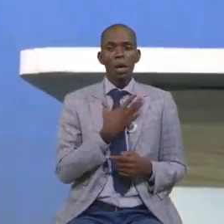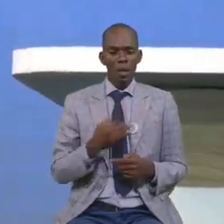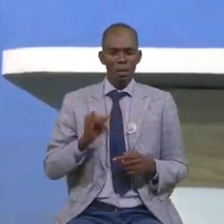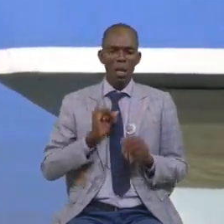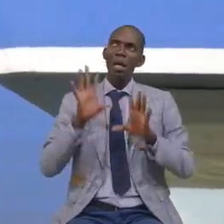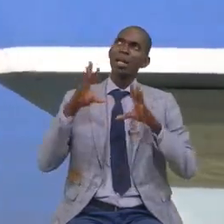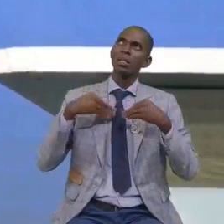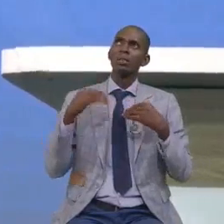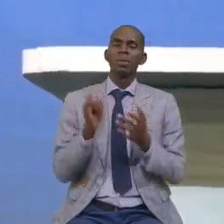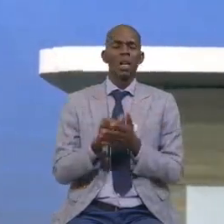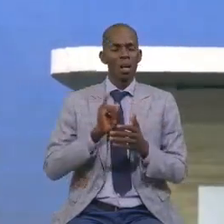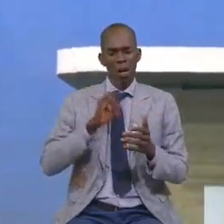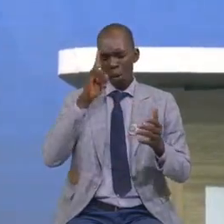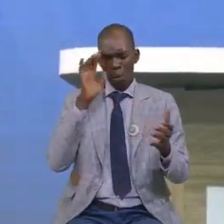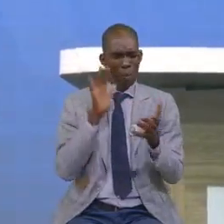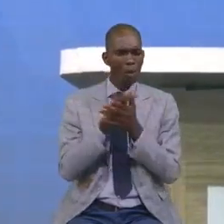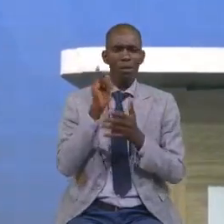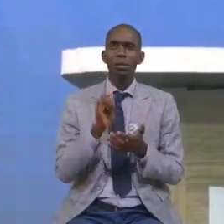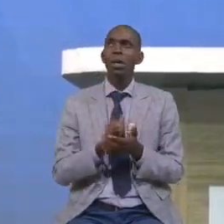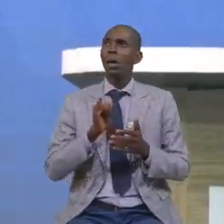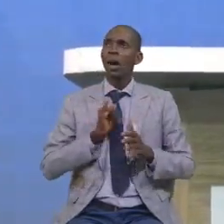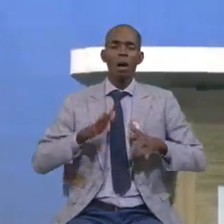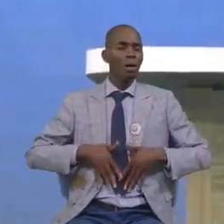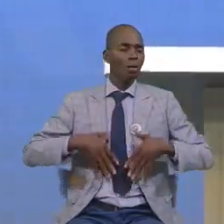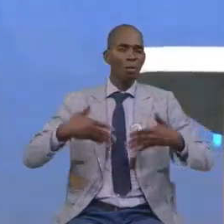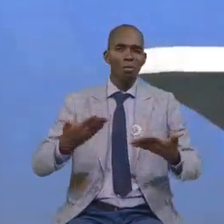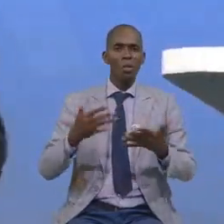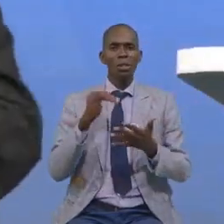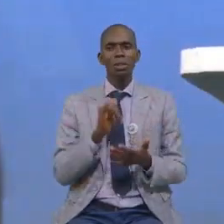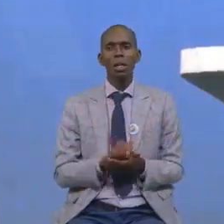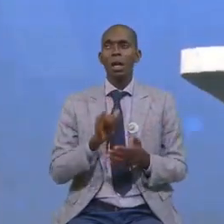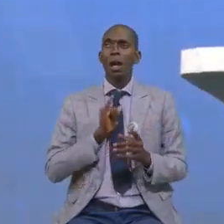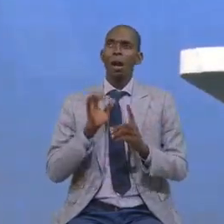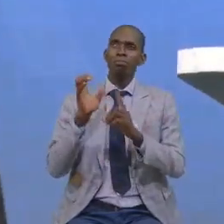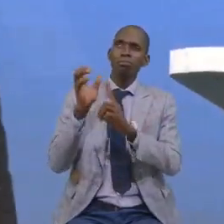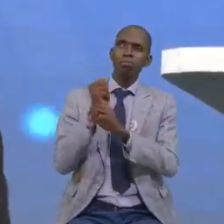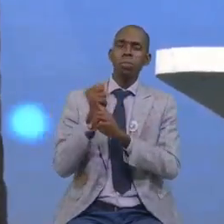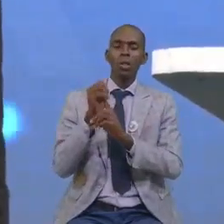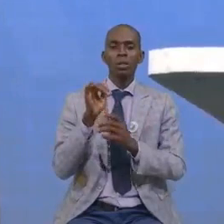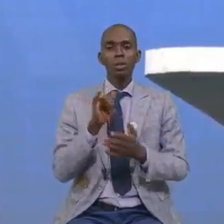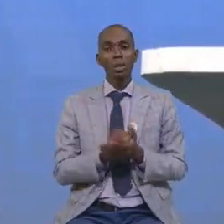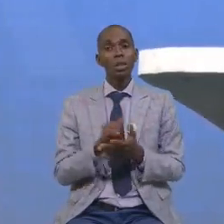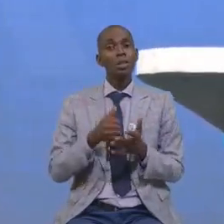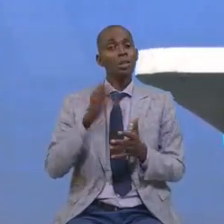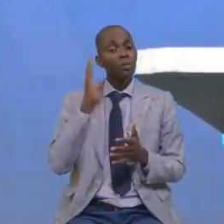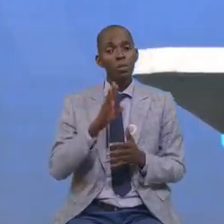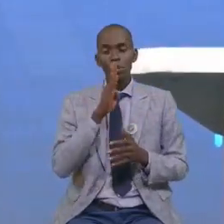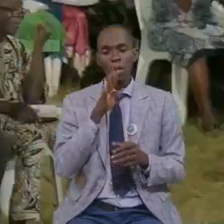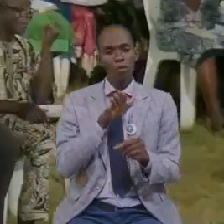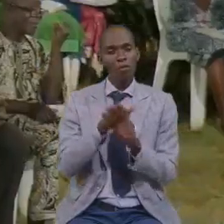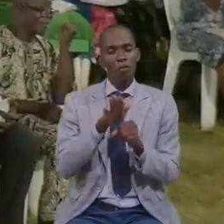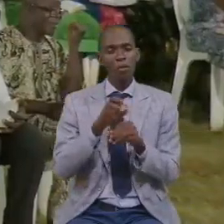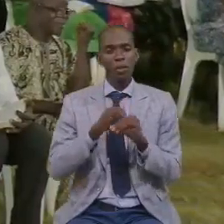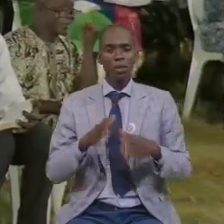I believe that. I confess that. I hold on to that. It will be fulfilled in your